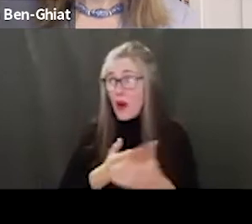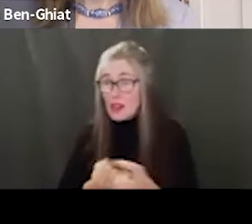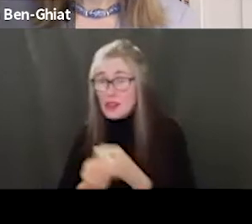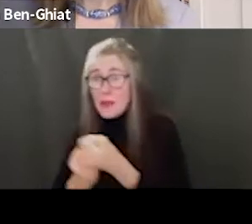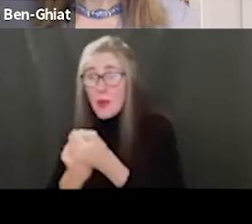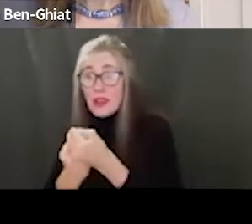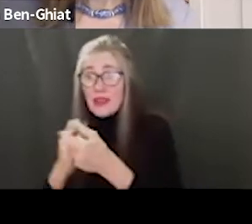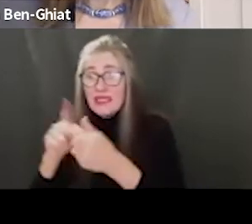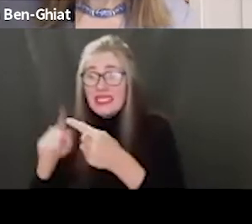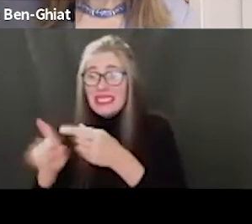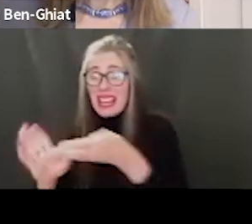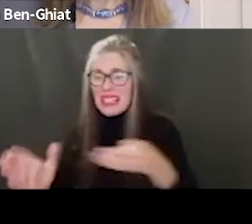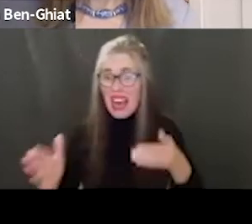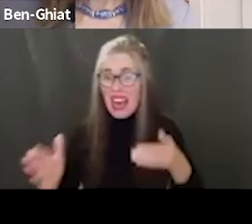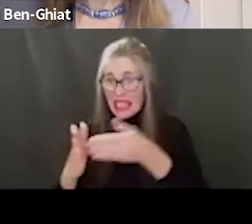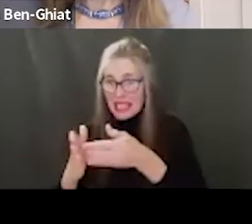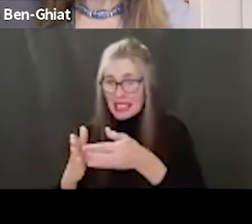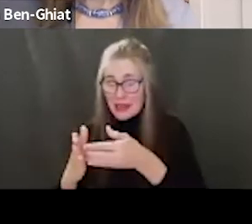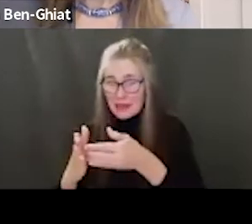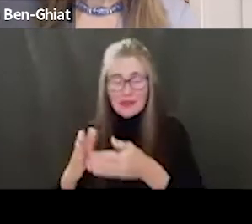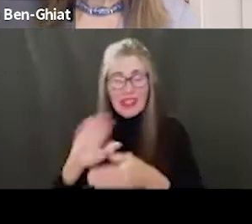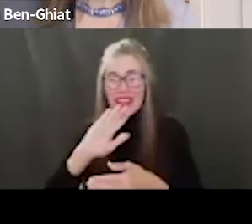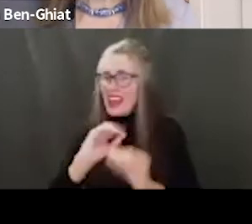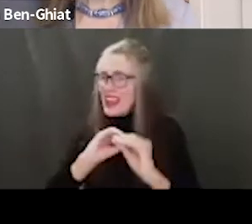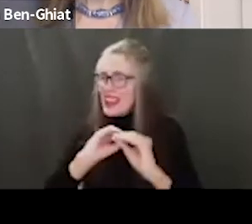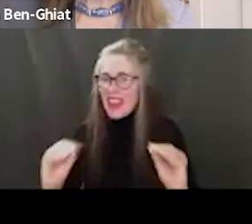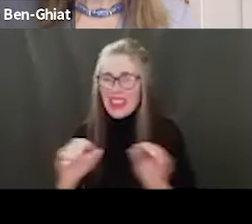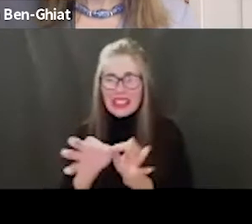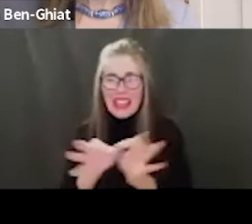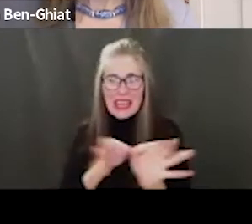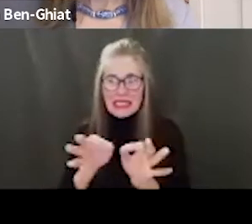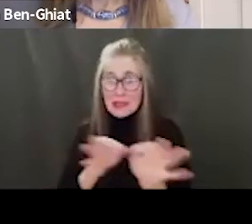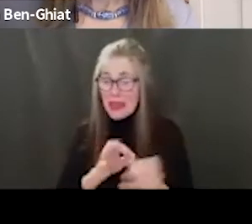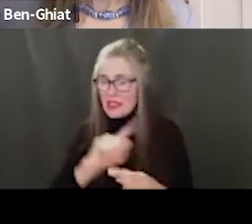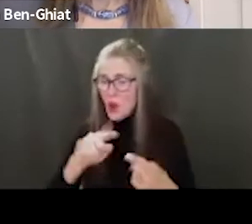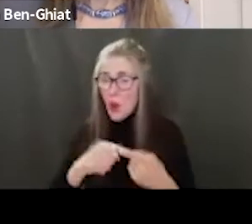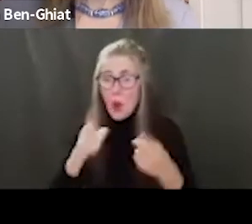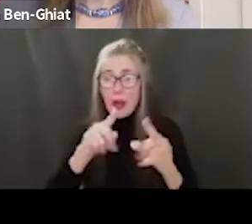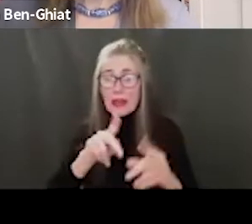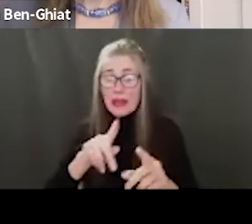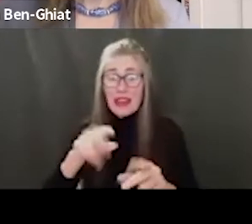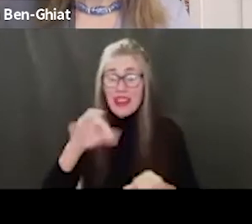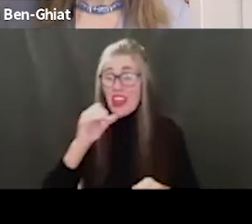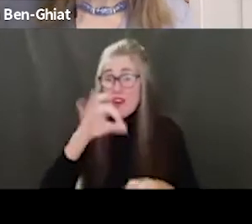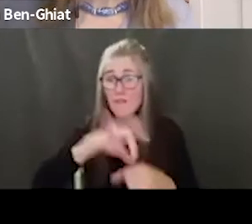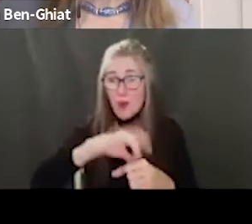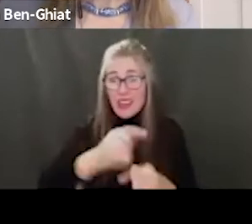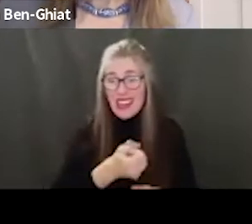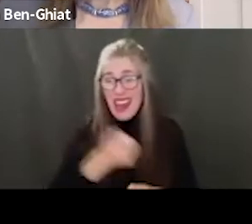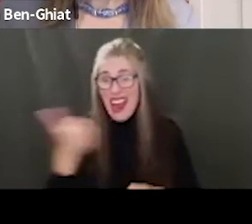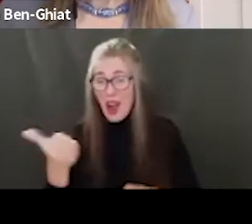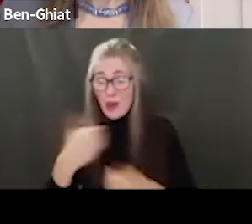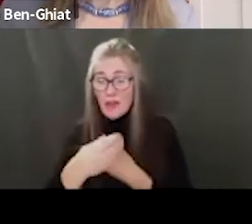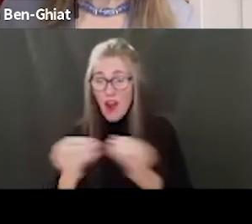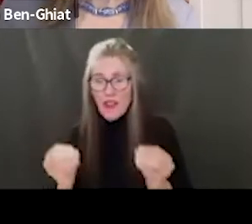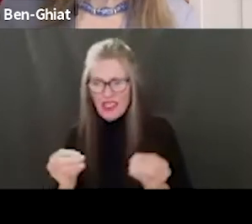happened to Chilean dictator Augusto Pinochet, who was pelted with tomatoes and eggs when he attended the